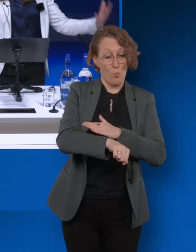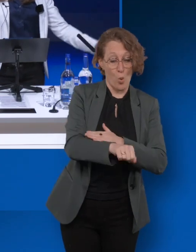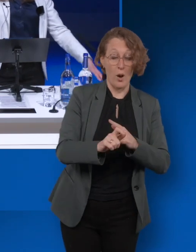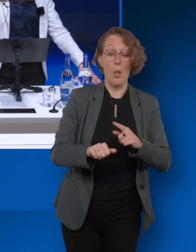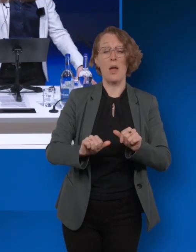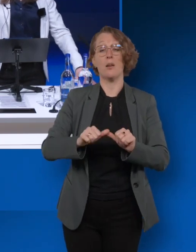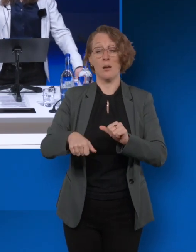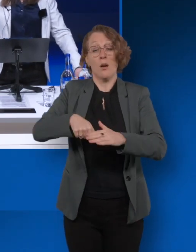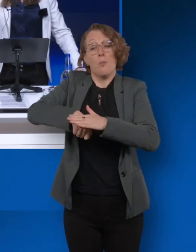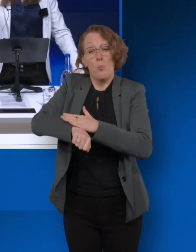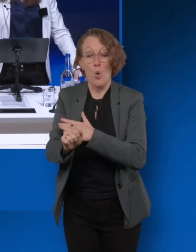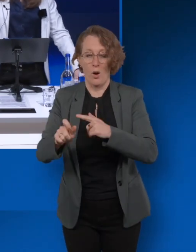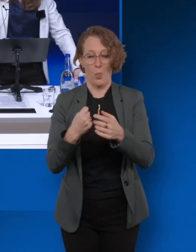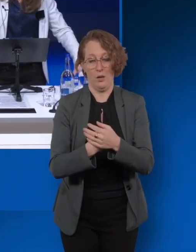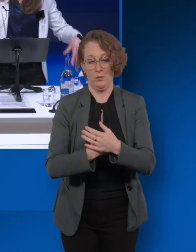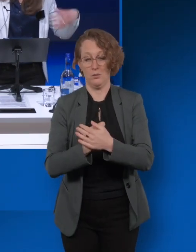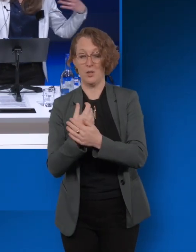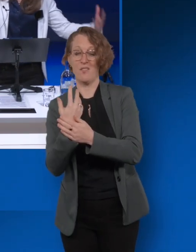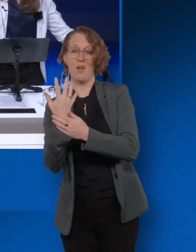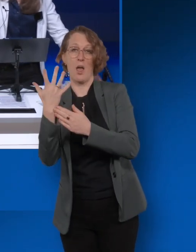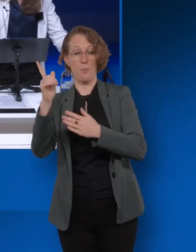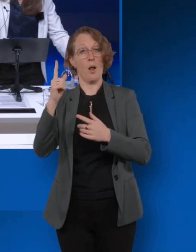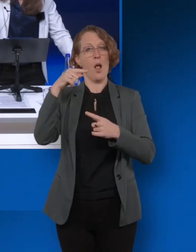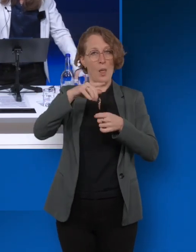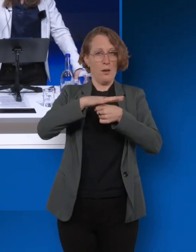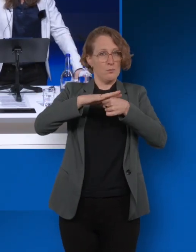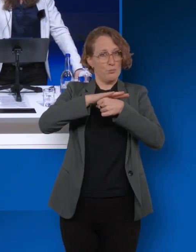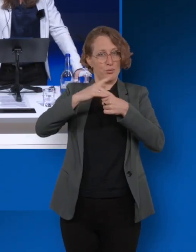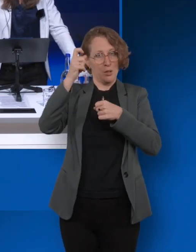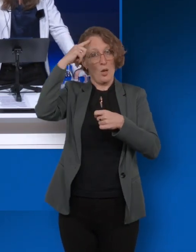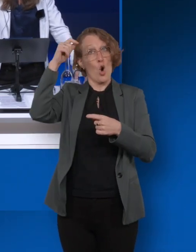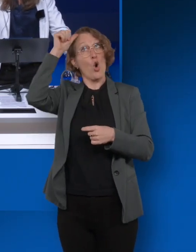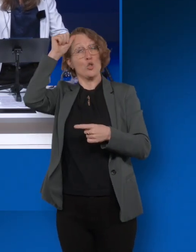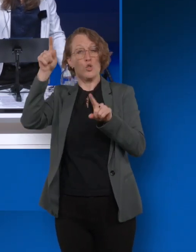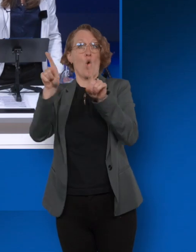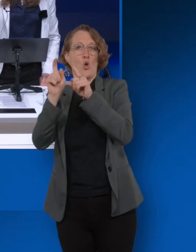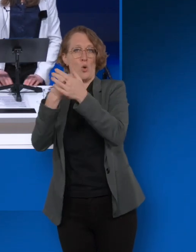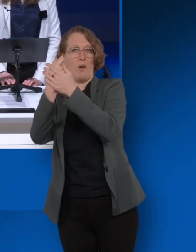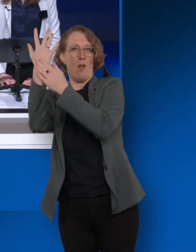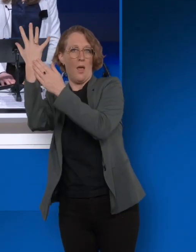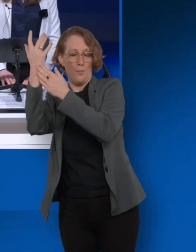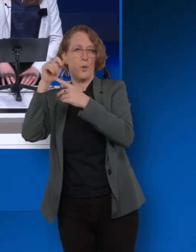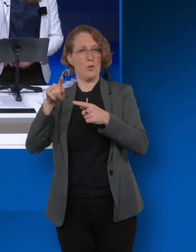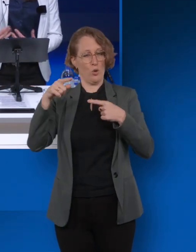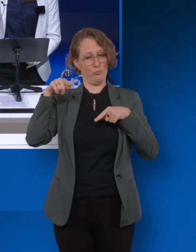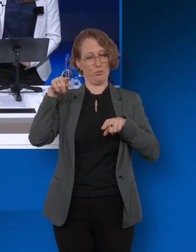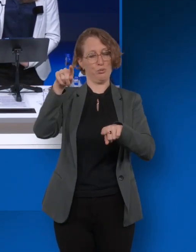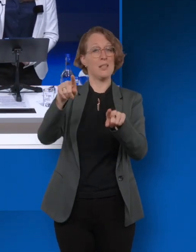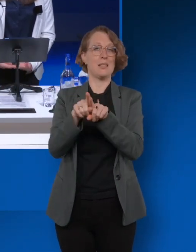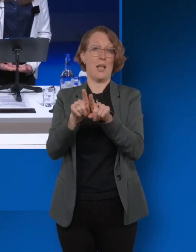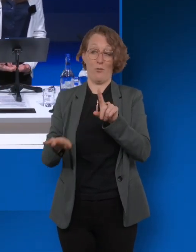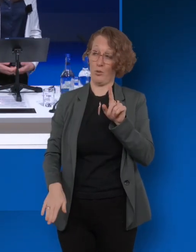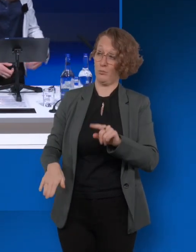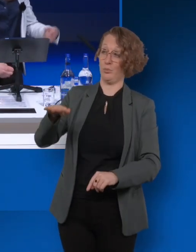they develop, they grow in conscious awareness, and that goes into infant and child development as well. We see